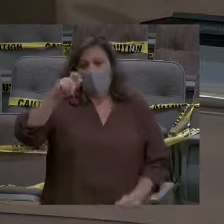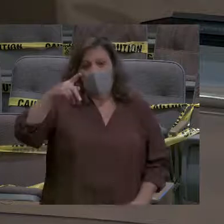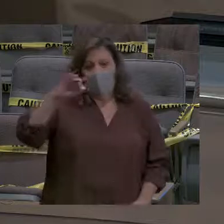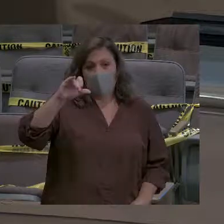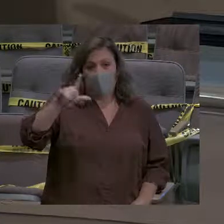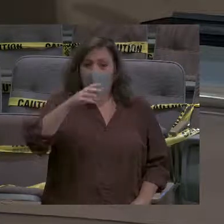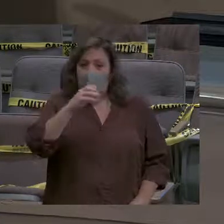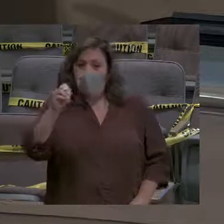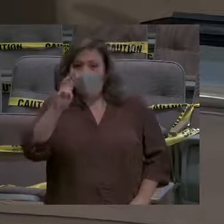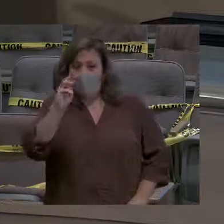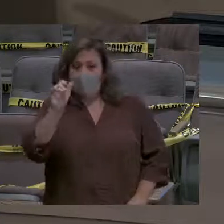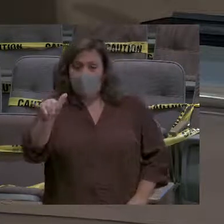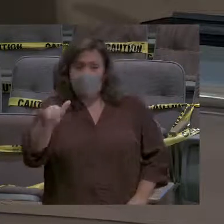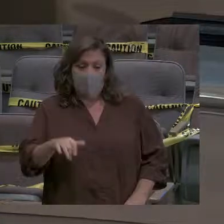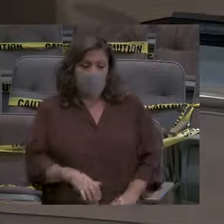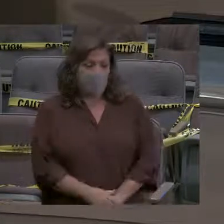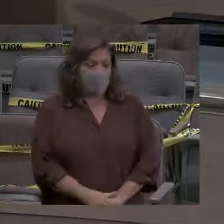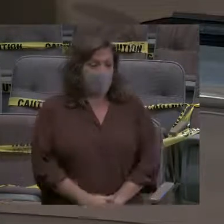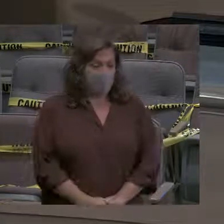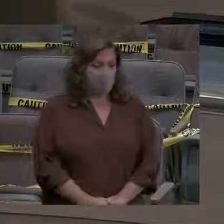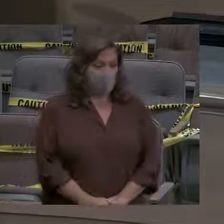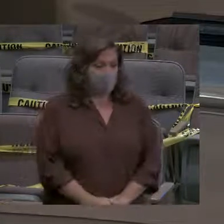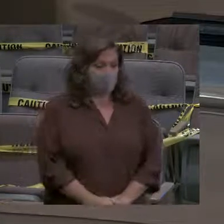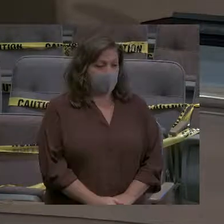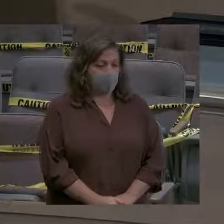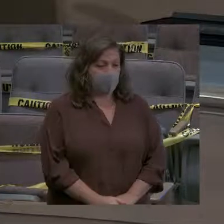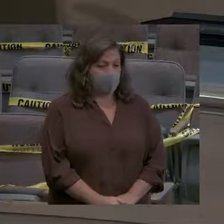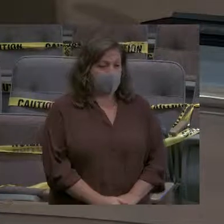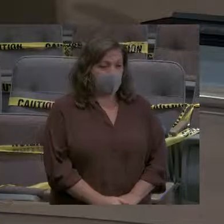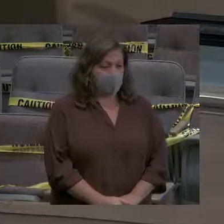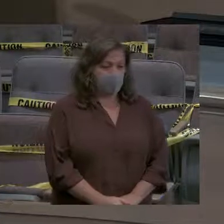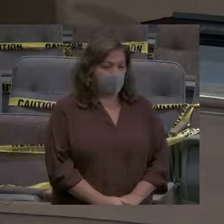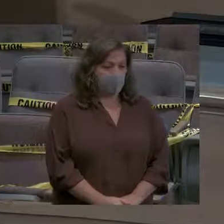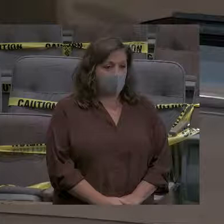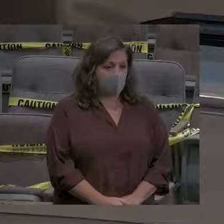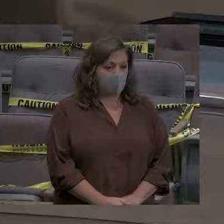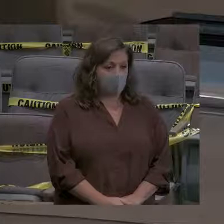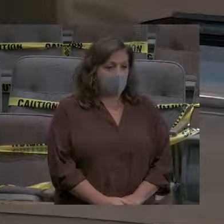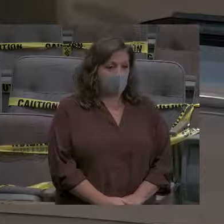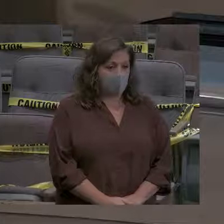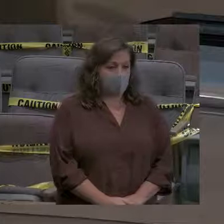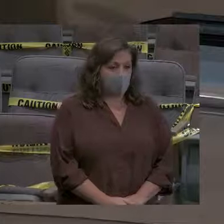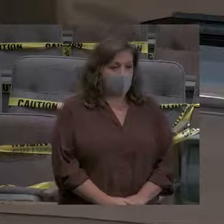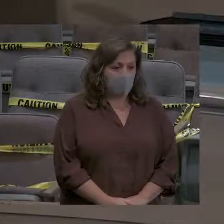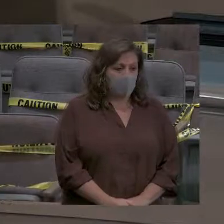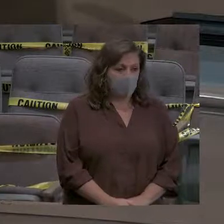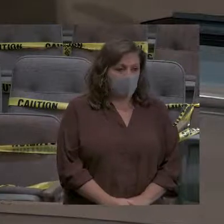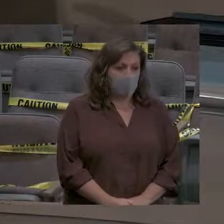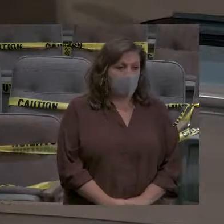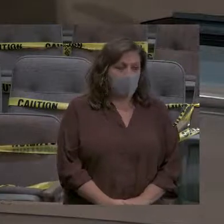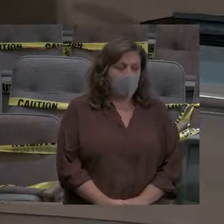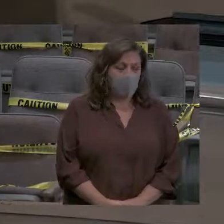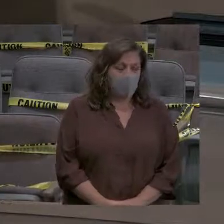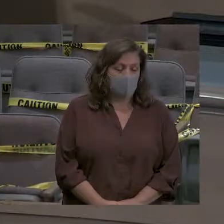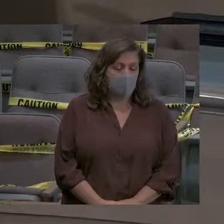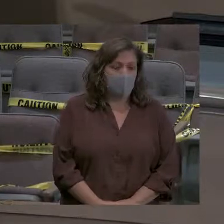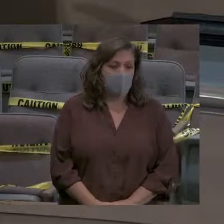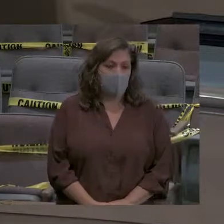of May, and basically we hit our nadir in terms of the number of hospitalized patients we